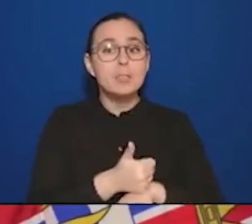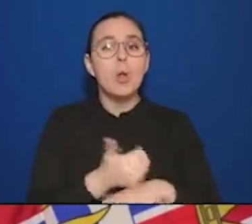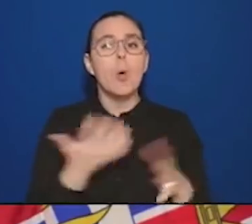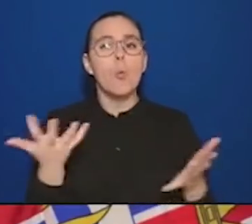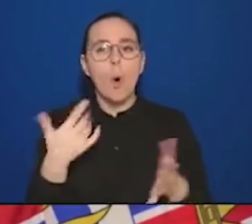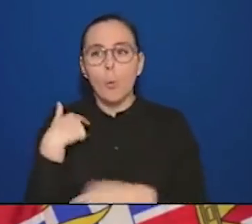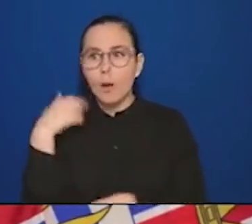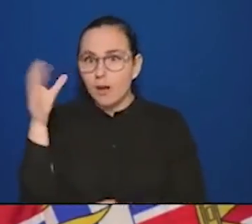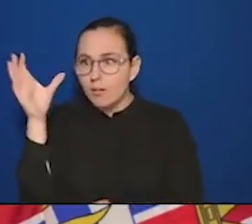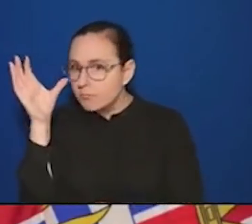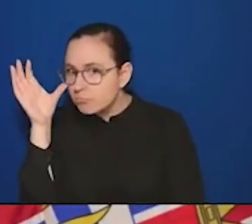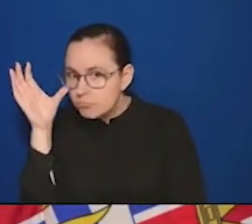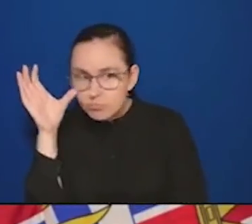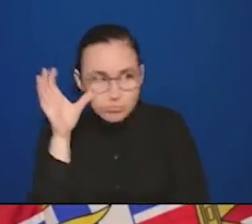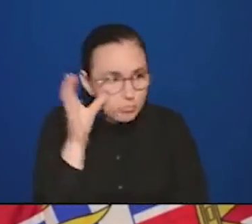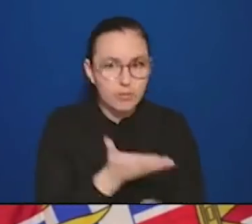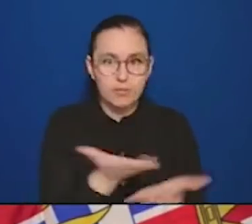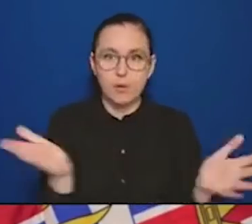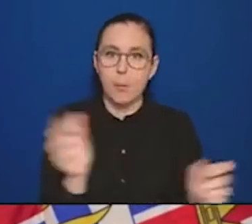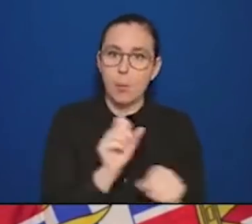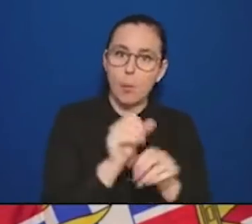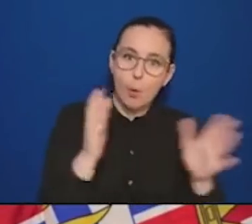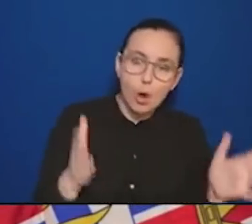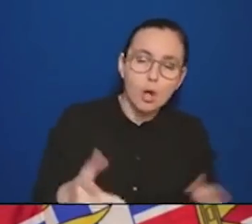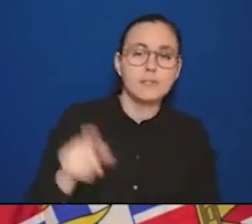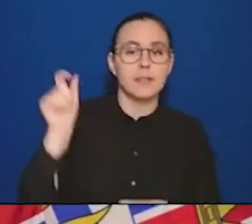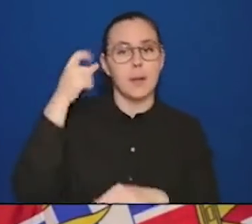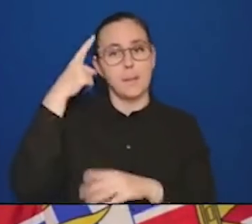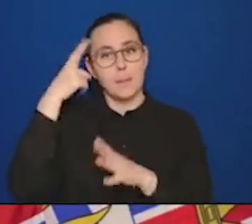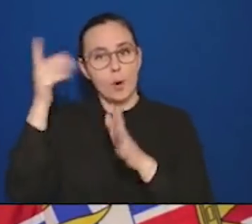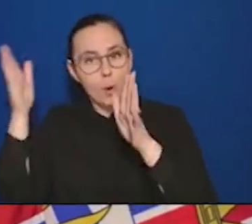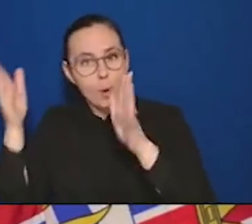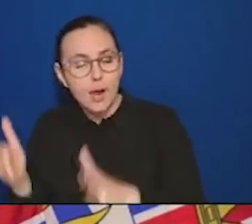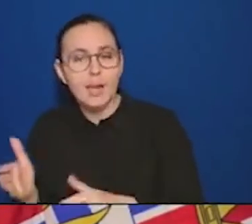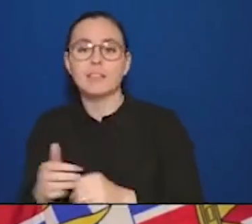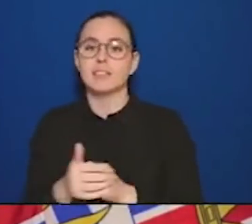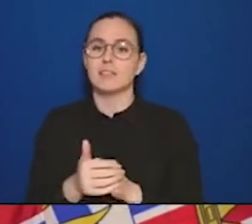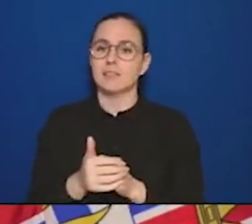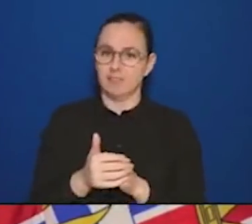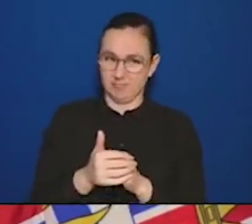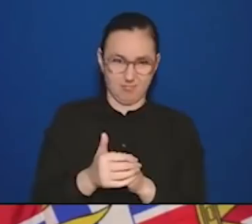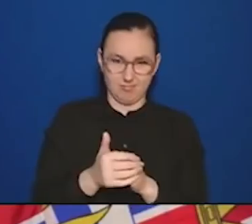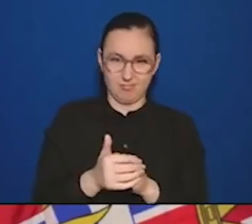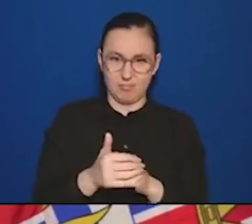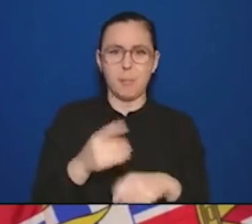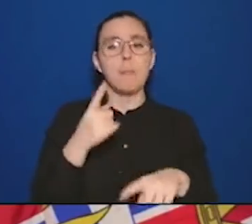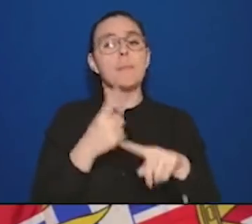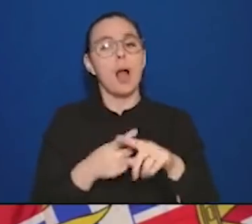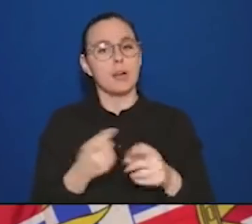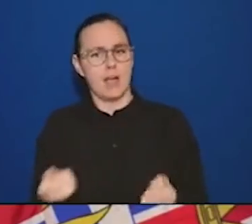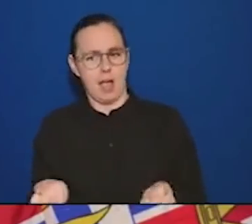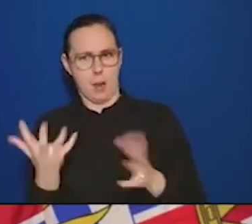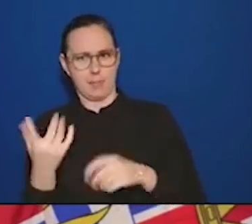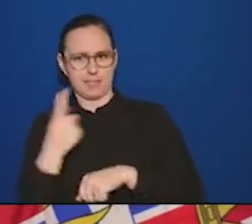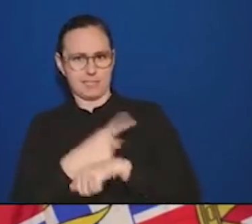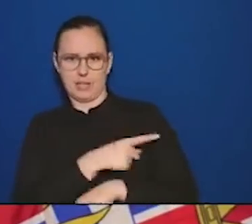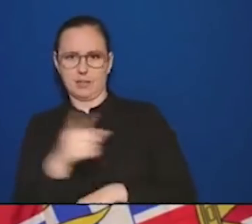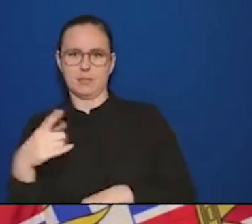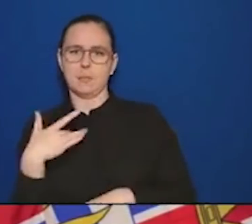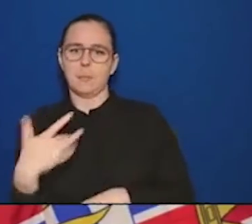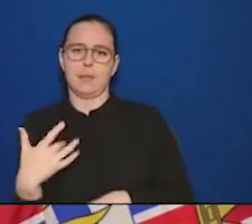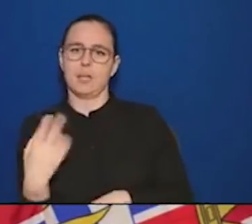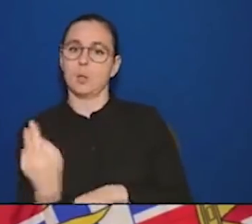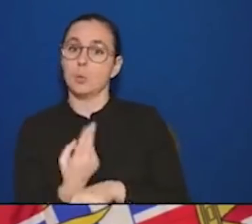workers, from many employers, and what the utilization rate is. In addition to that, we did look